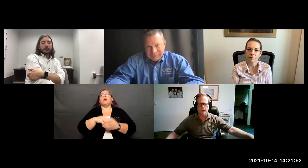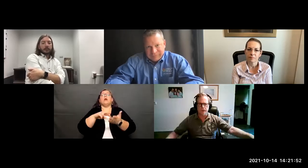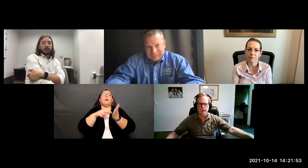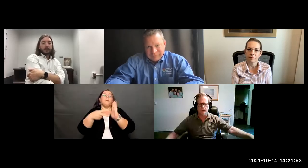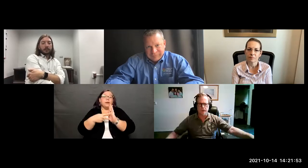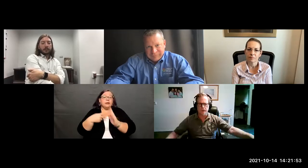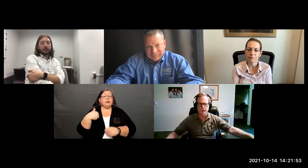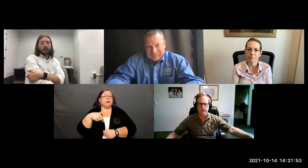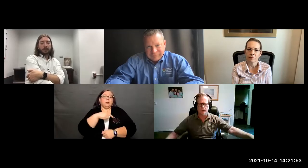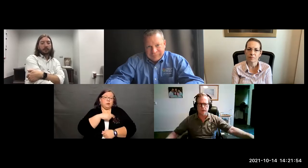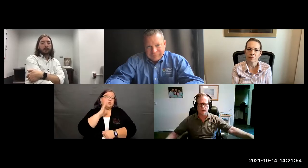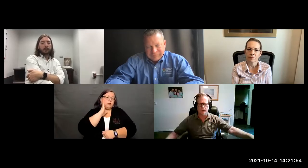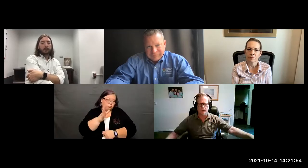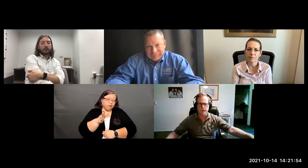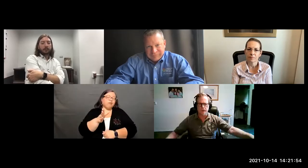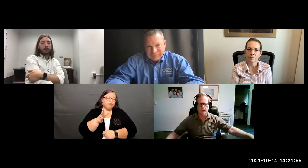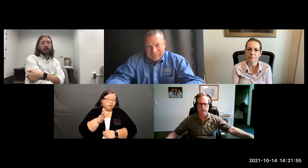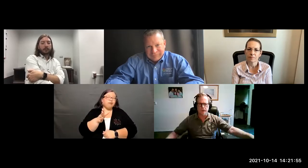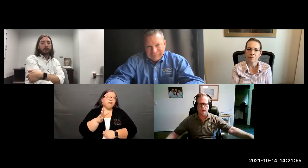consult on the matter of